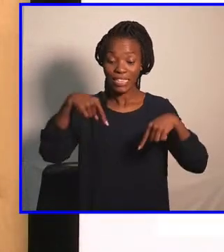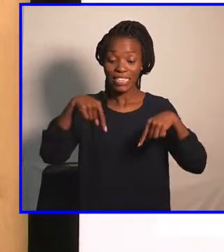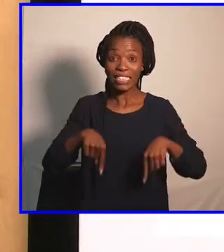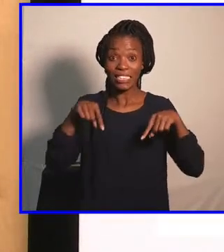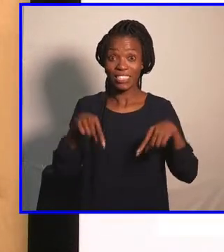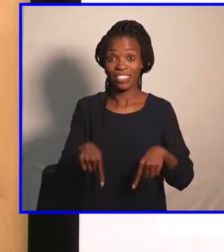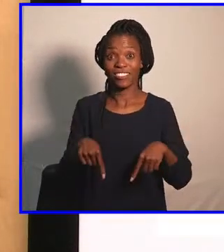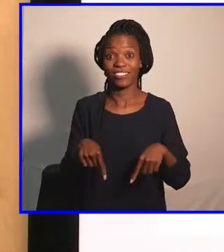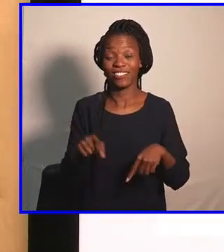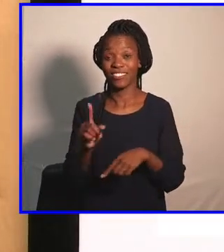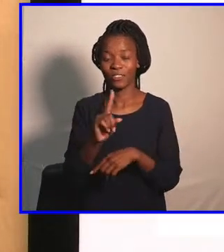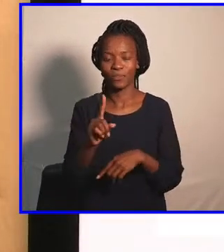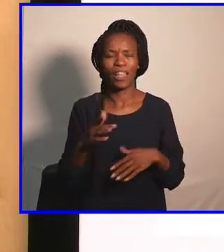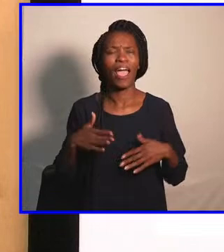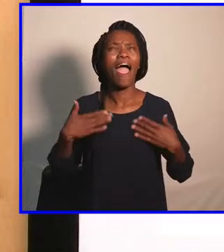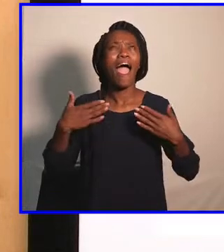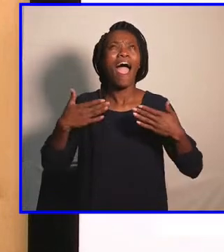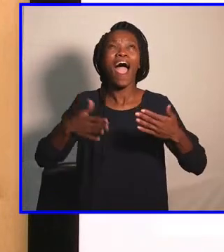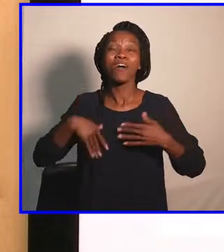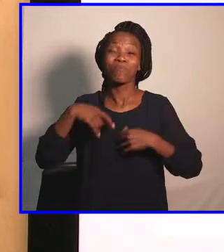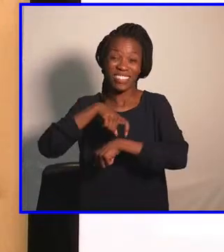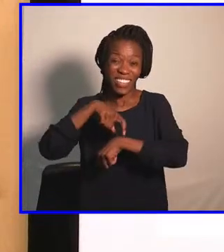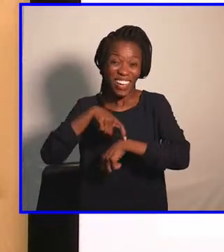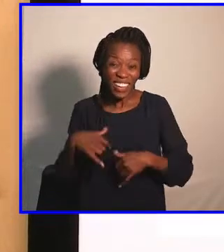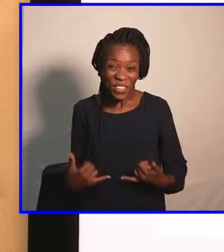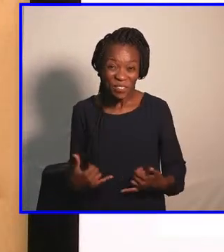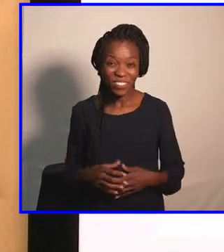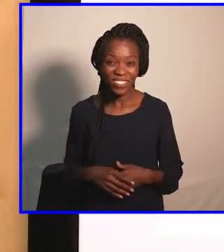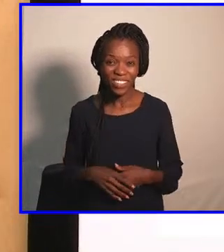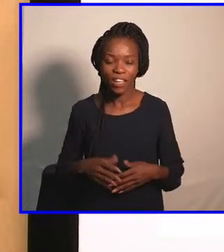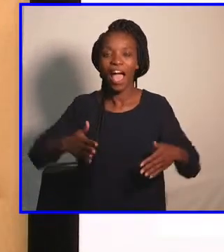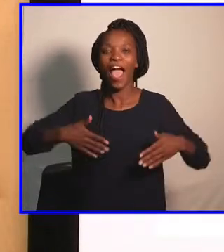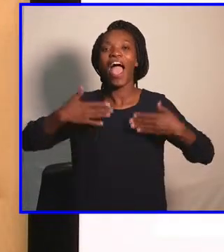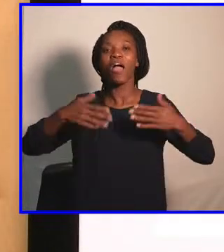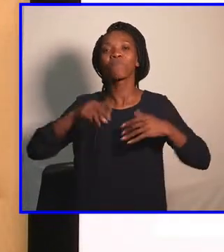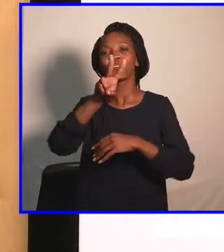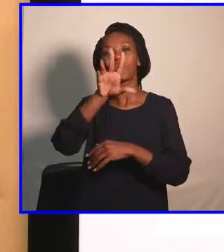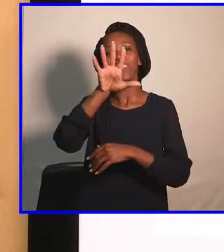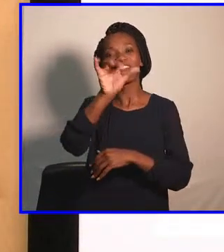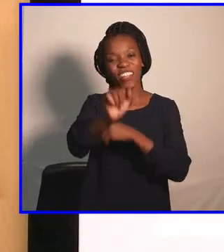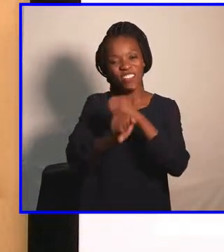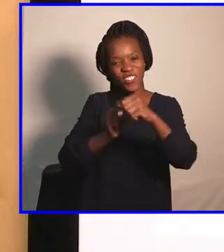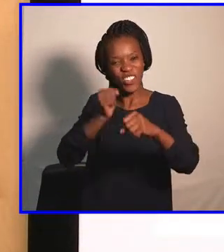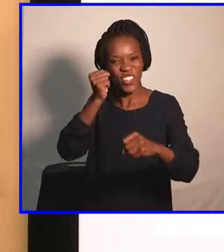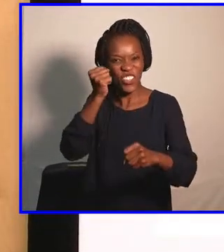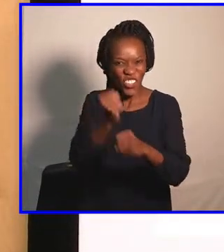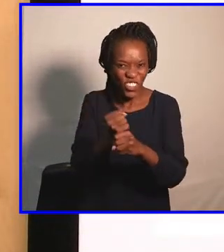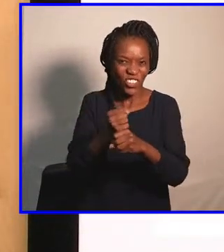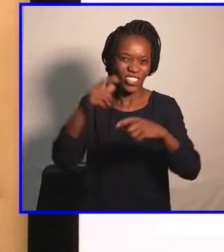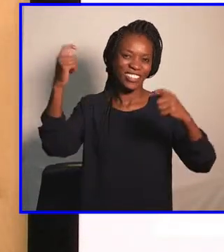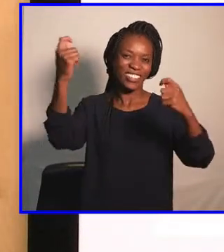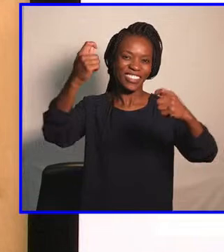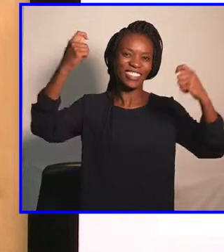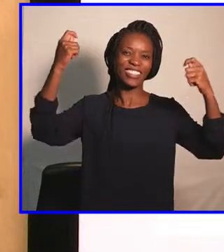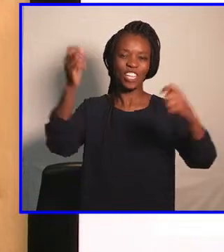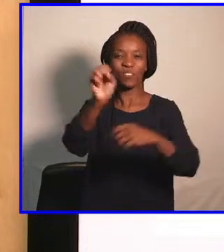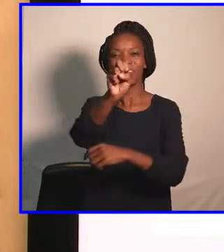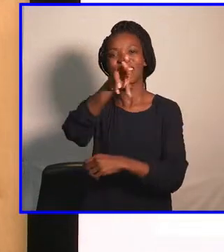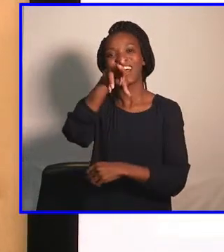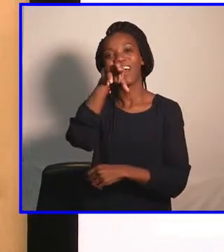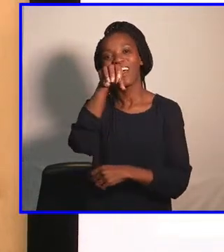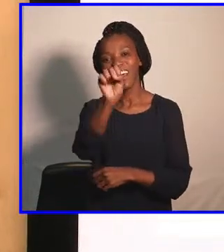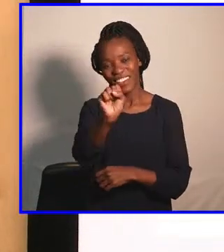is a happy moment, happy 25th anniversary to the South African Revenue